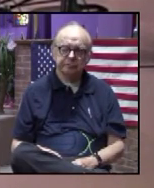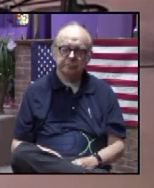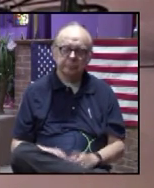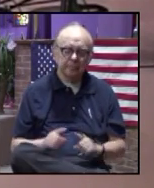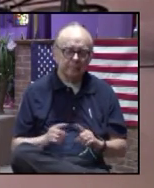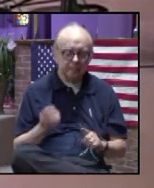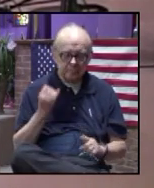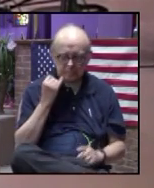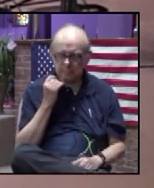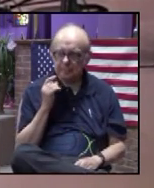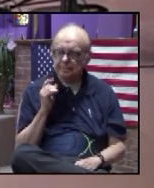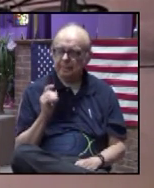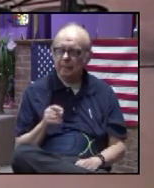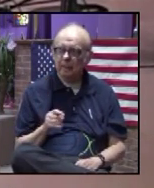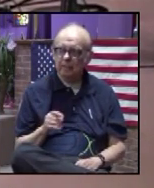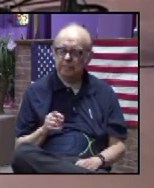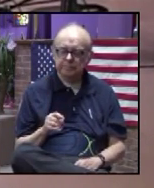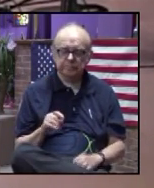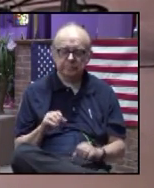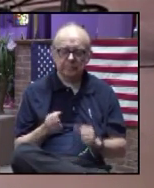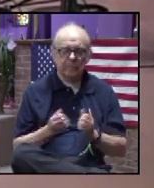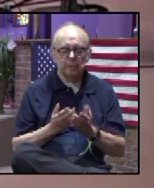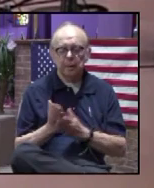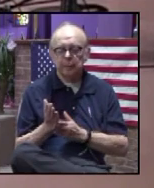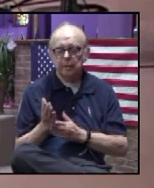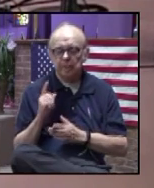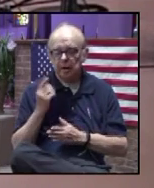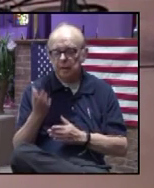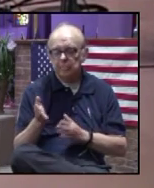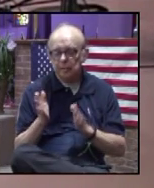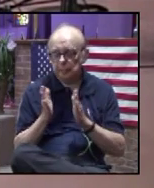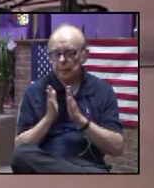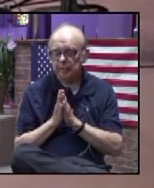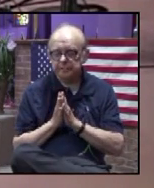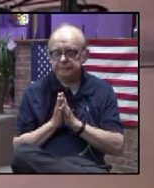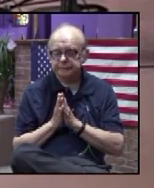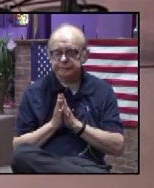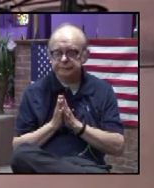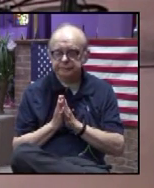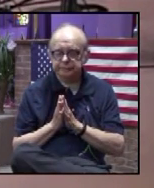But if you need a breakthrough, here's your prayer.